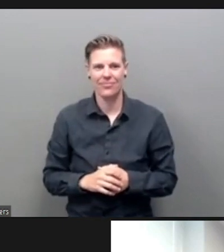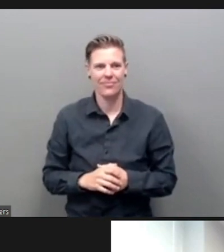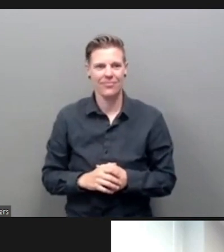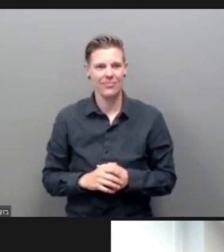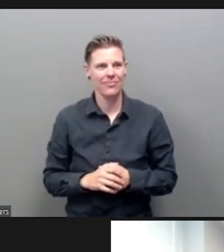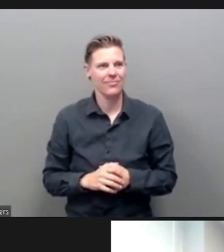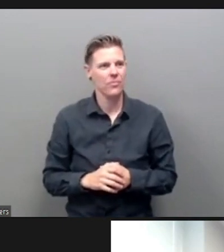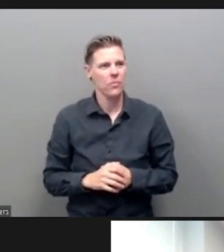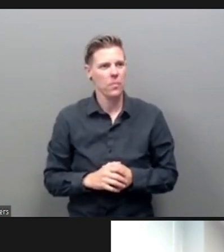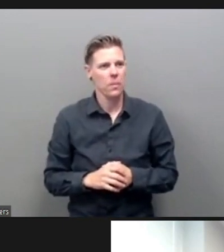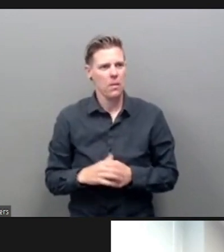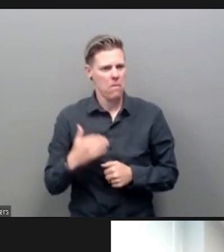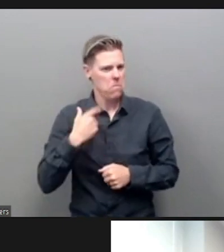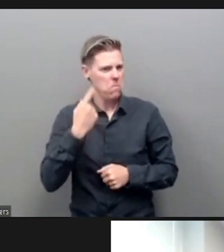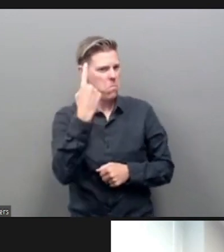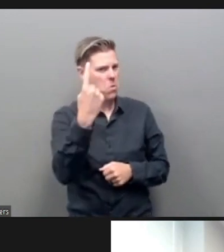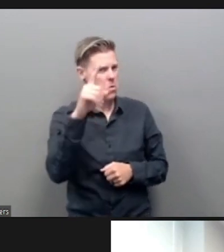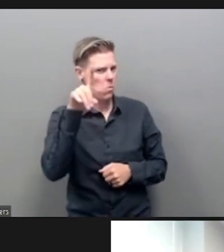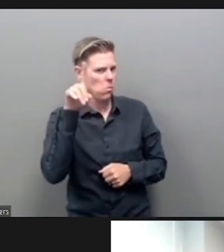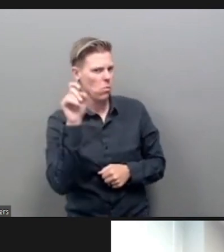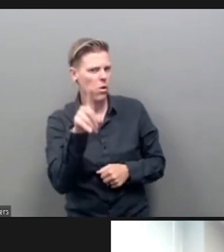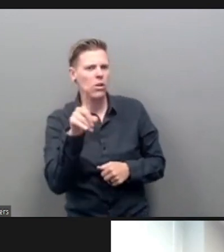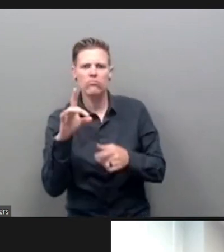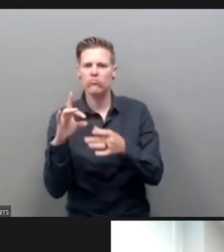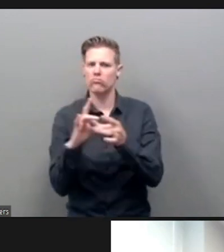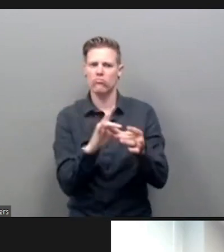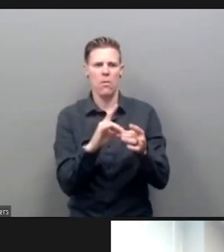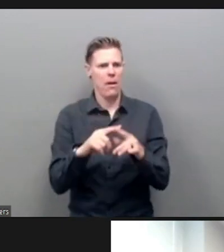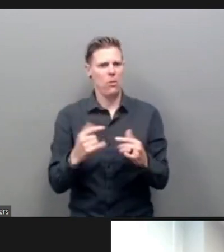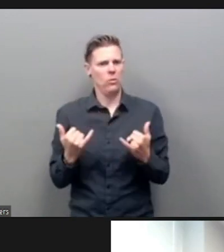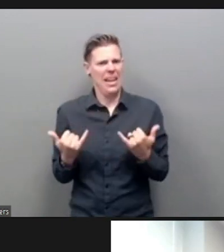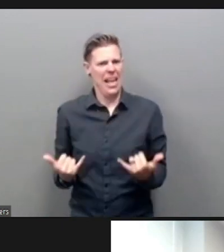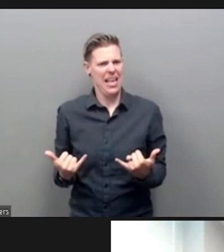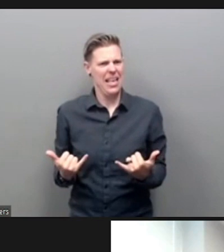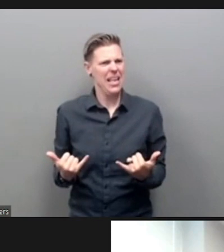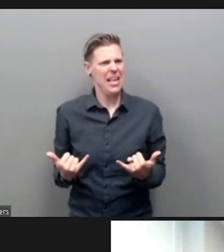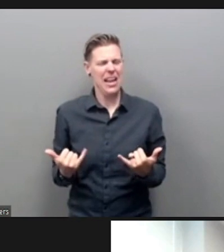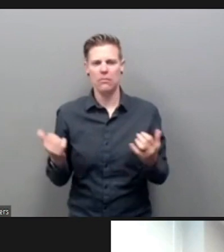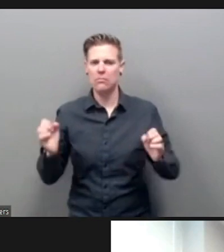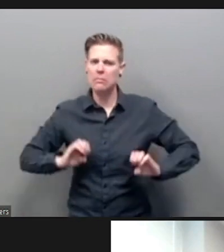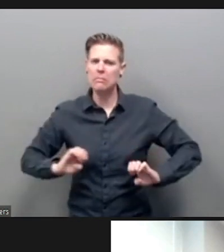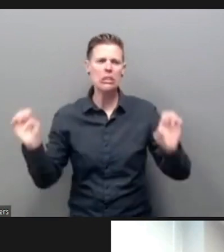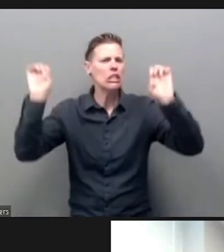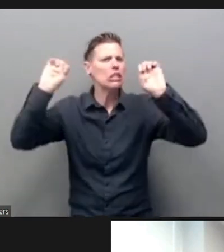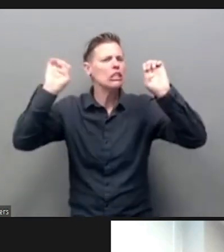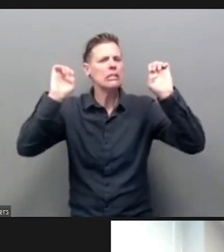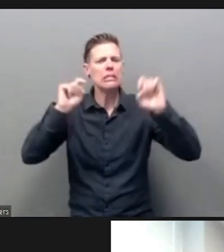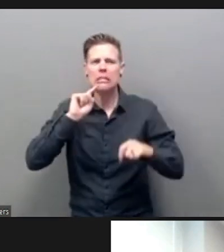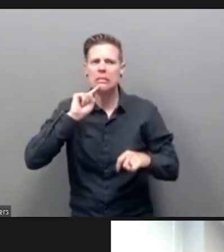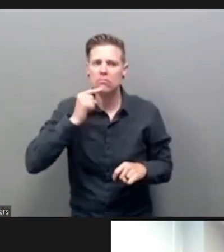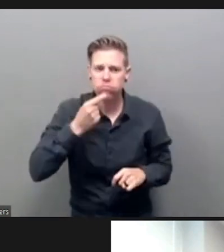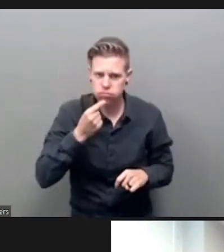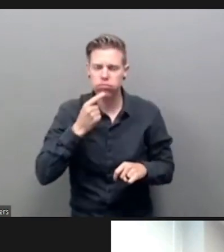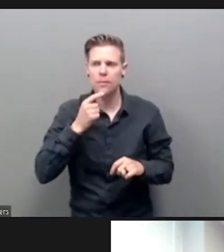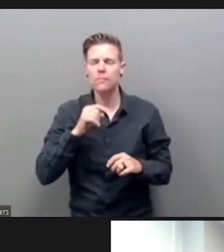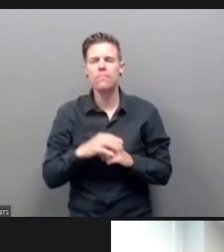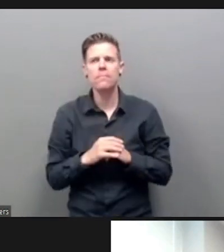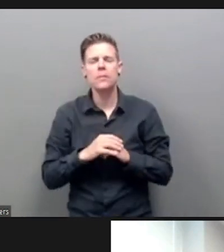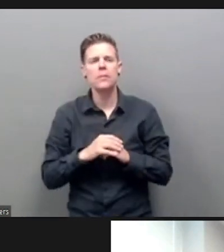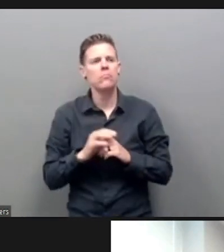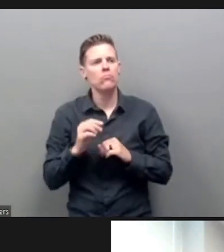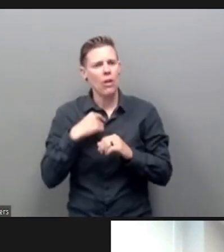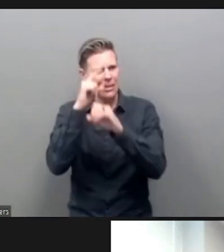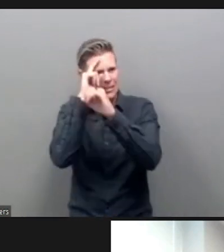question about kind of the immediacy of this. If it's my impression that this seems kind of like the state enacts this